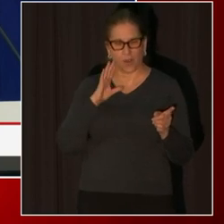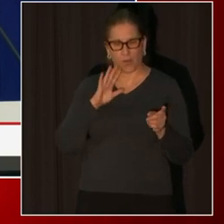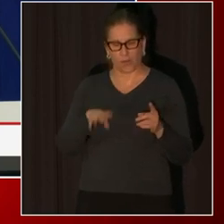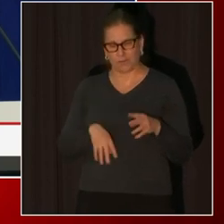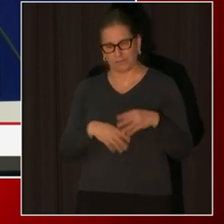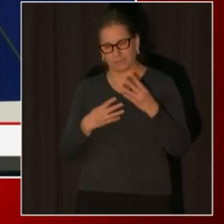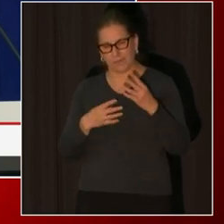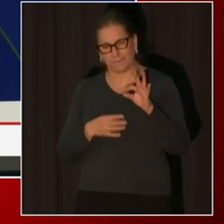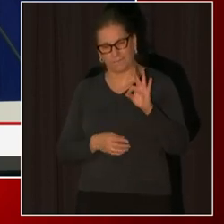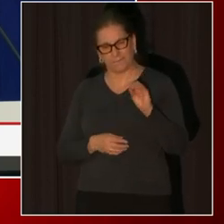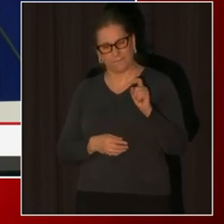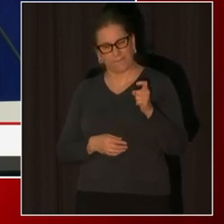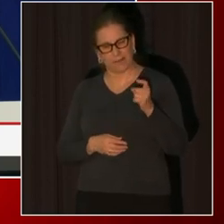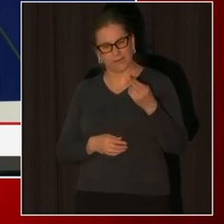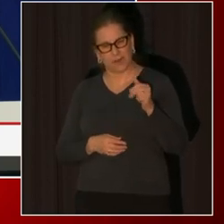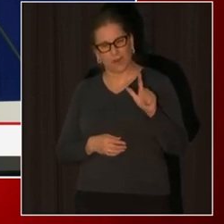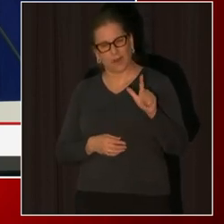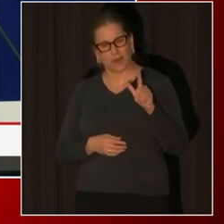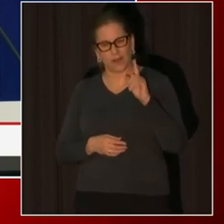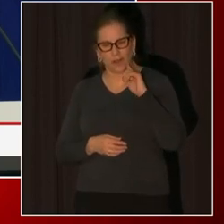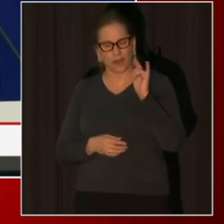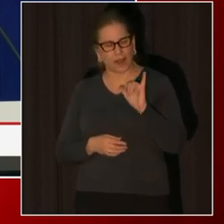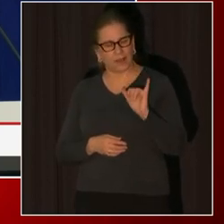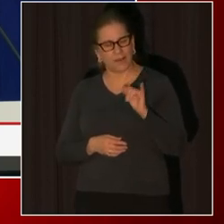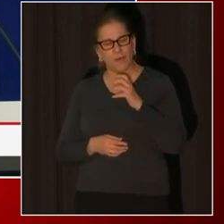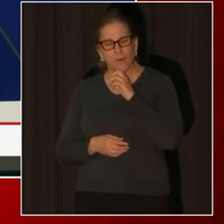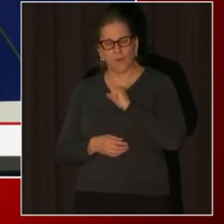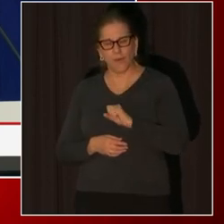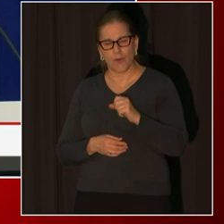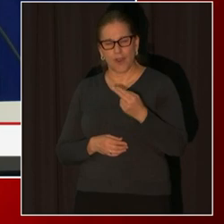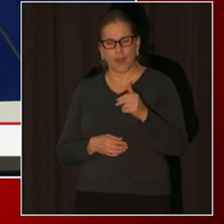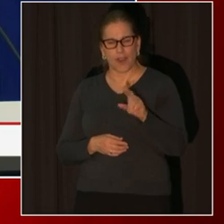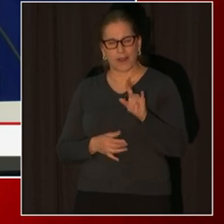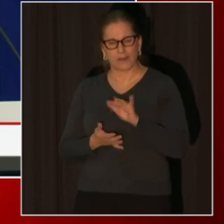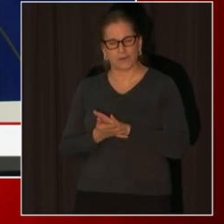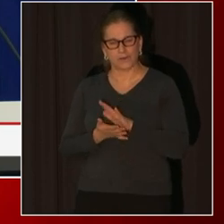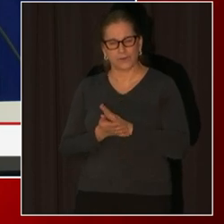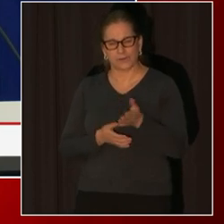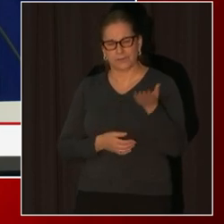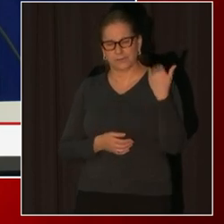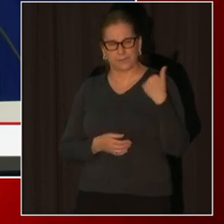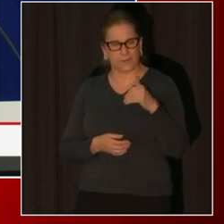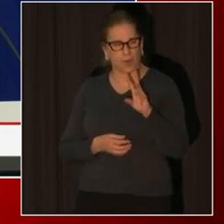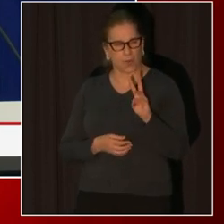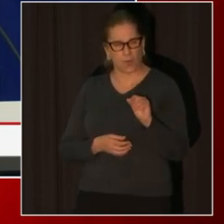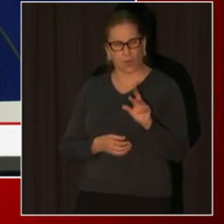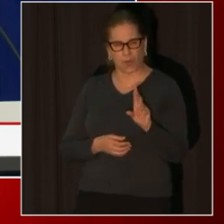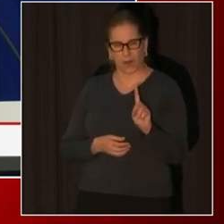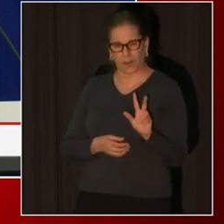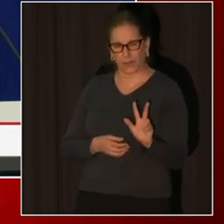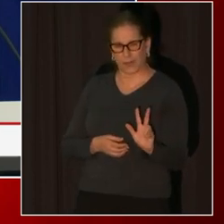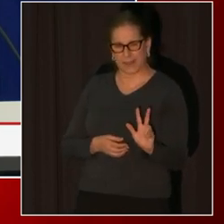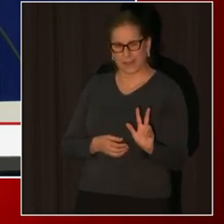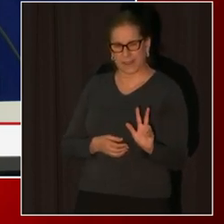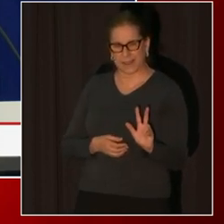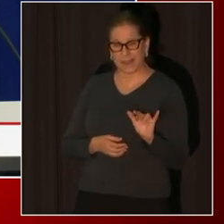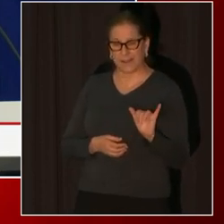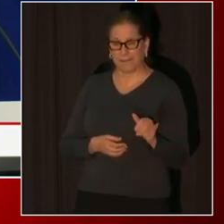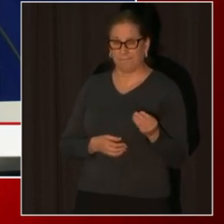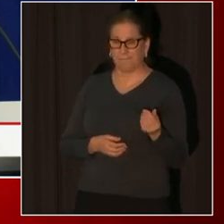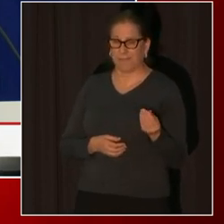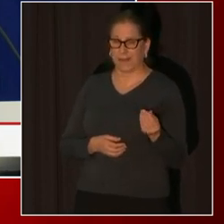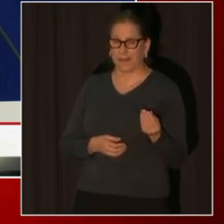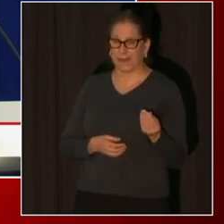Hardy School in the sort of lower portion of Ward 3. And that funding is spread across FY22